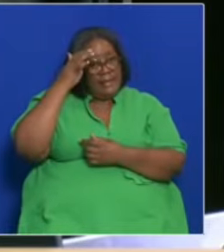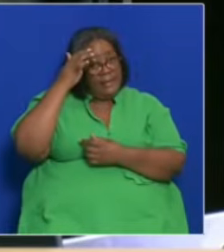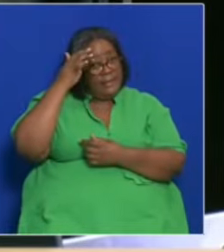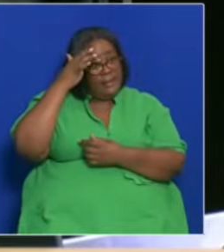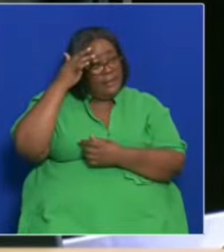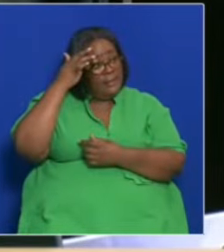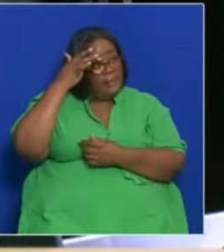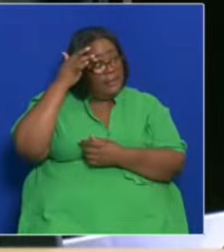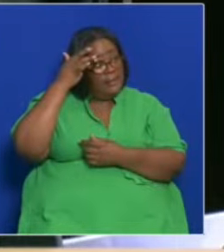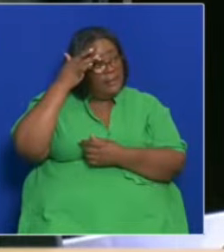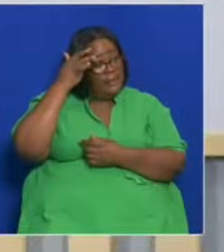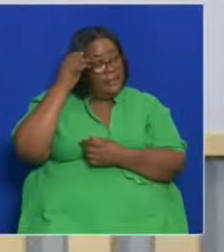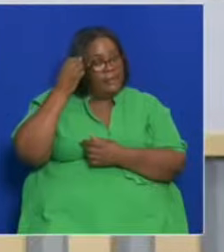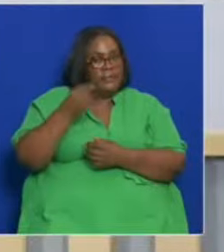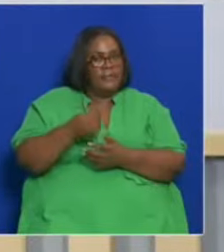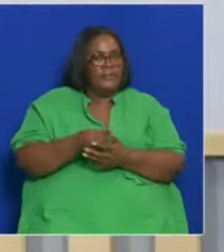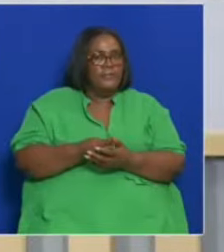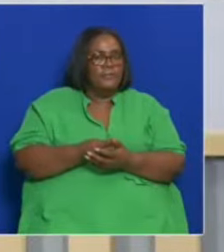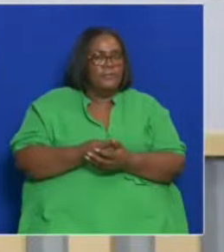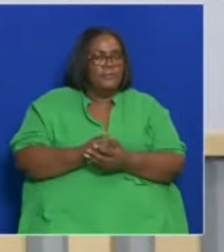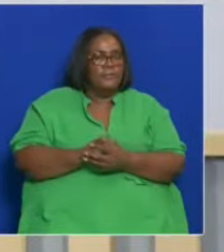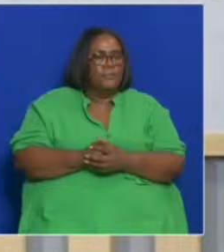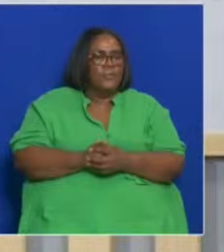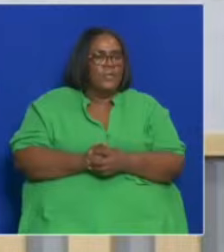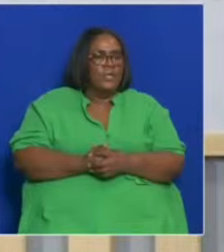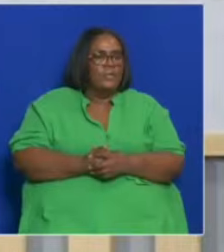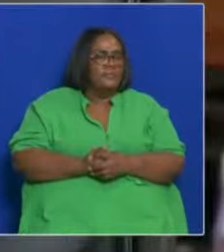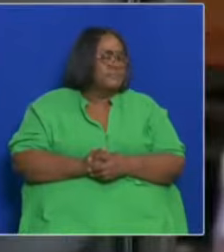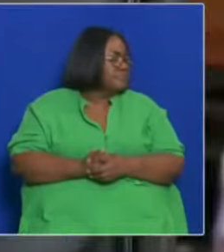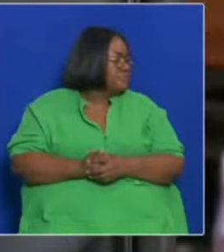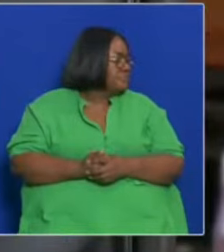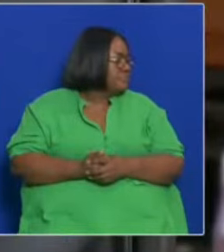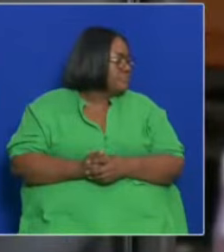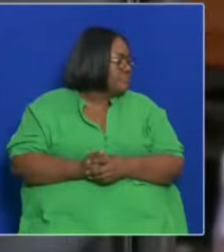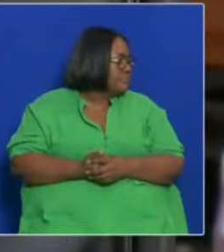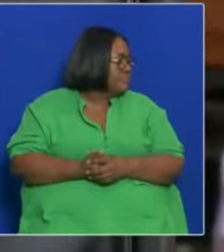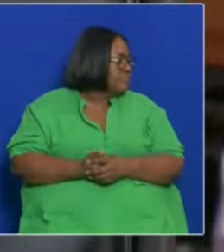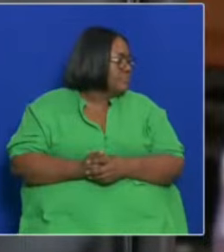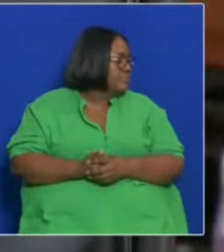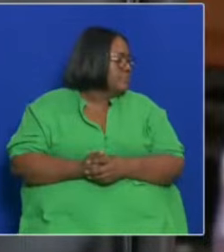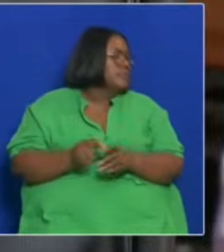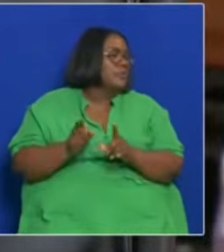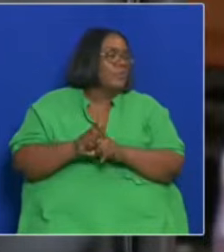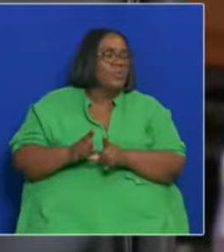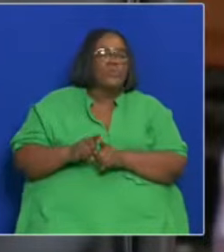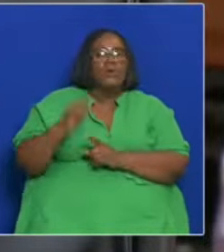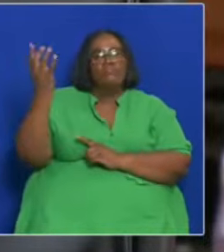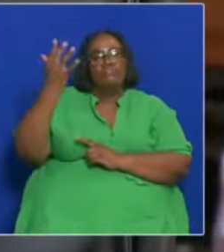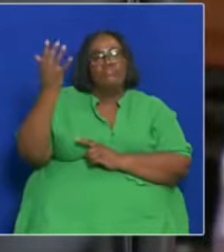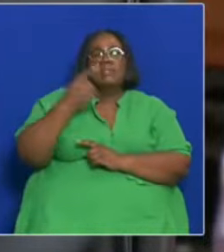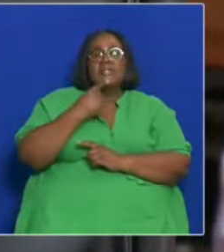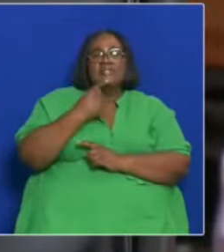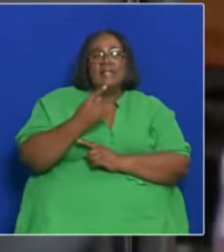singular. Yeah. Chair, even the presentation indicates it's a forklift. Yes.